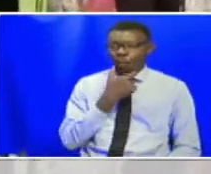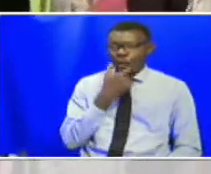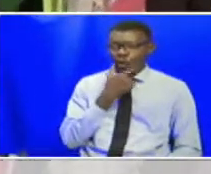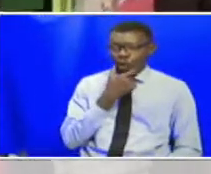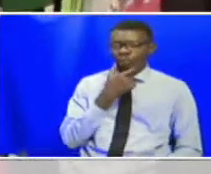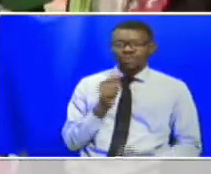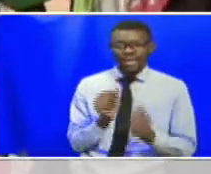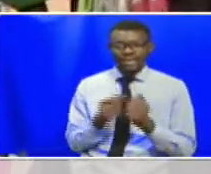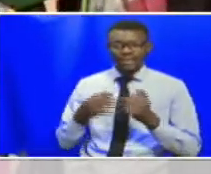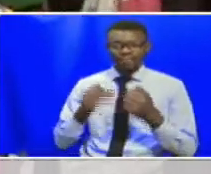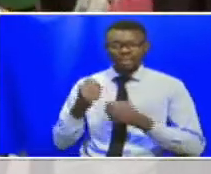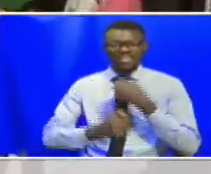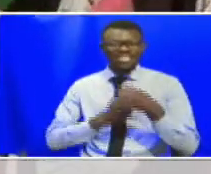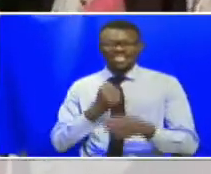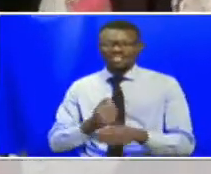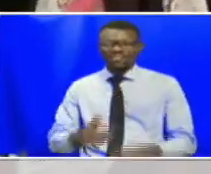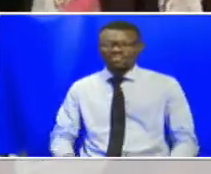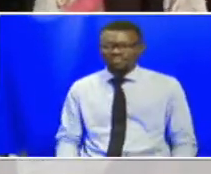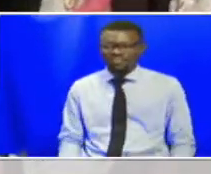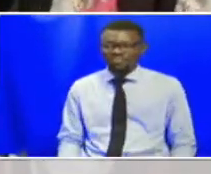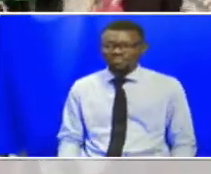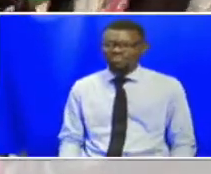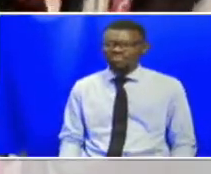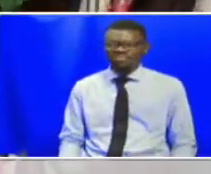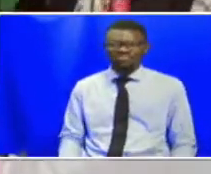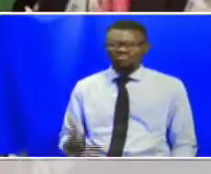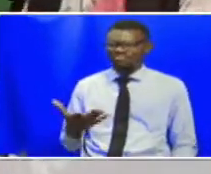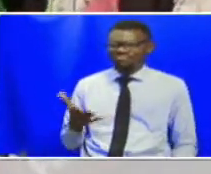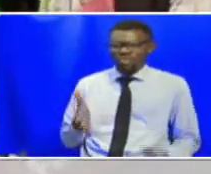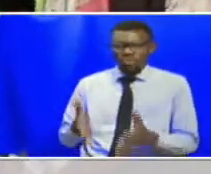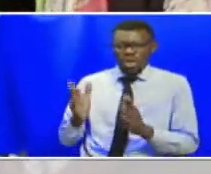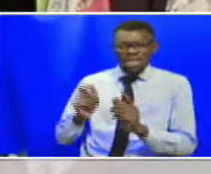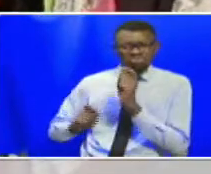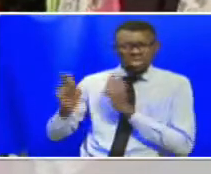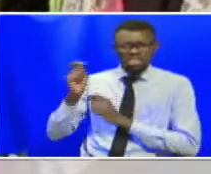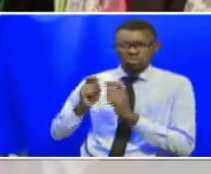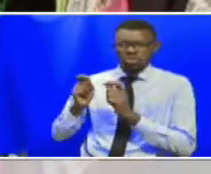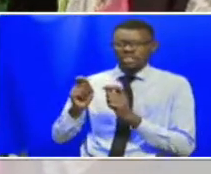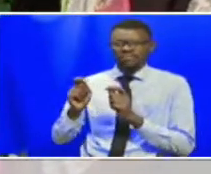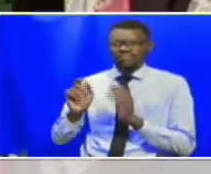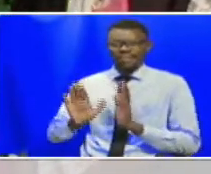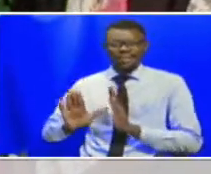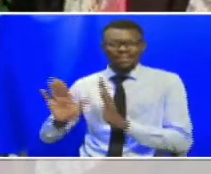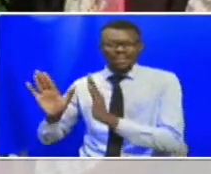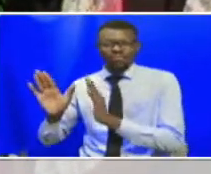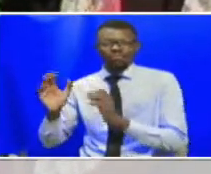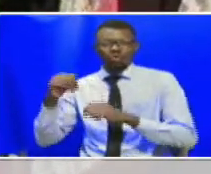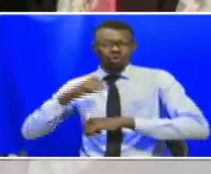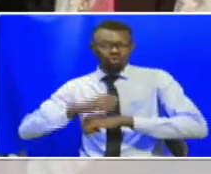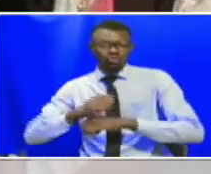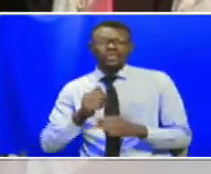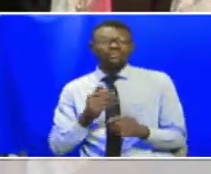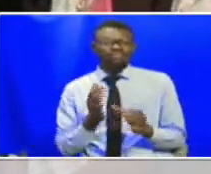has decided to part ways with his traditional lifestyle to join school.